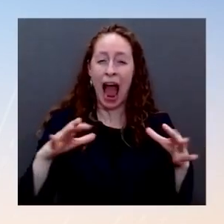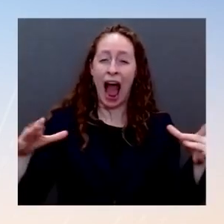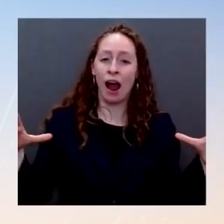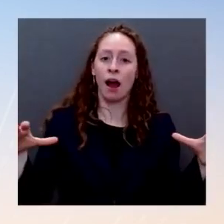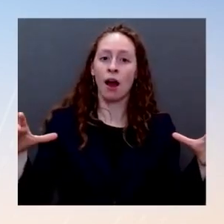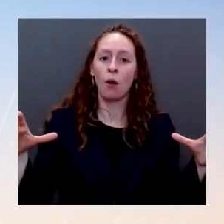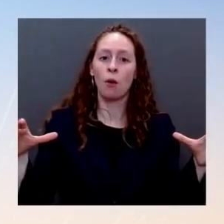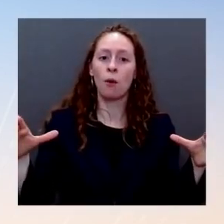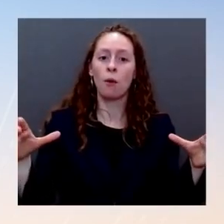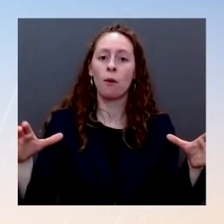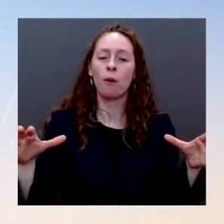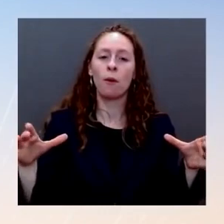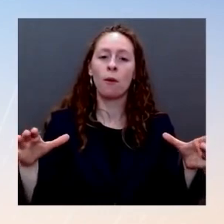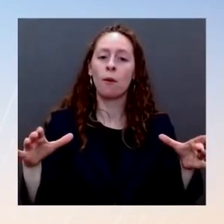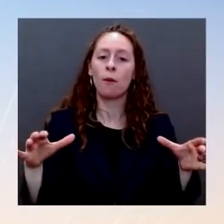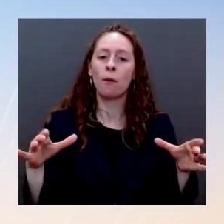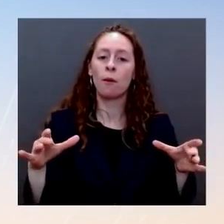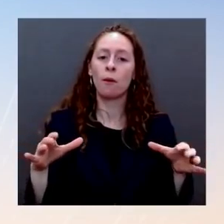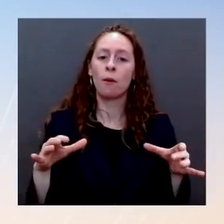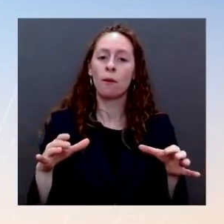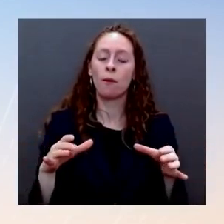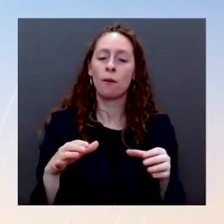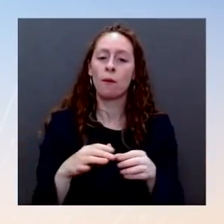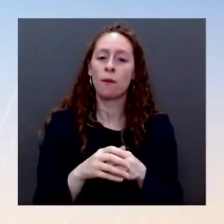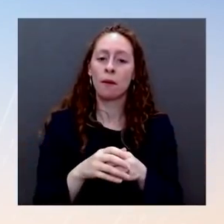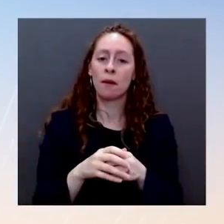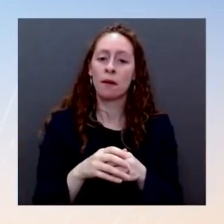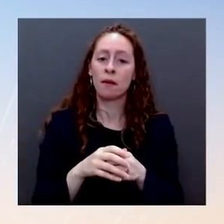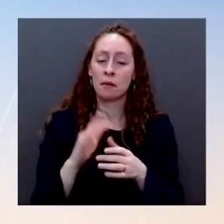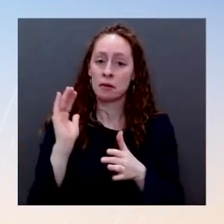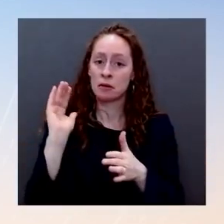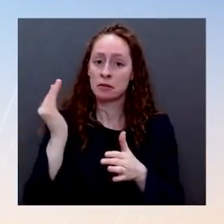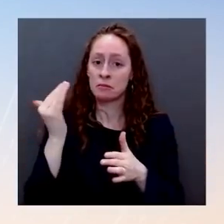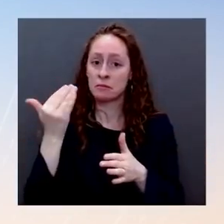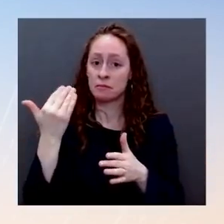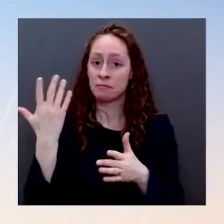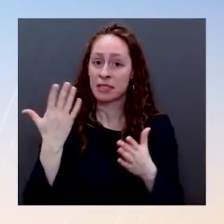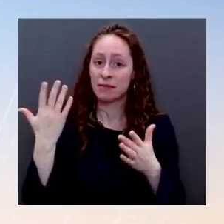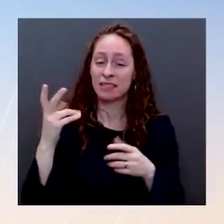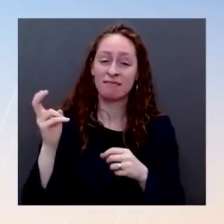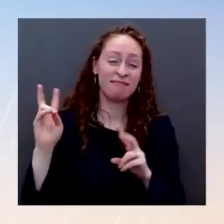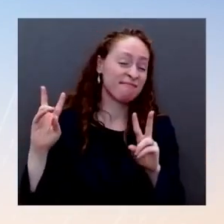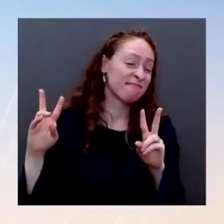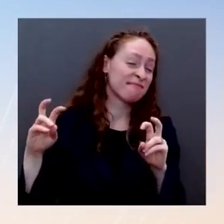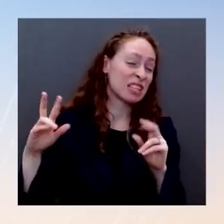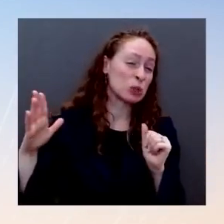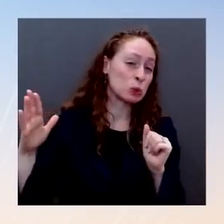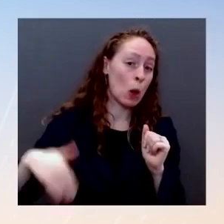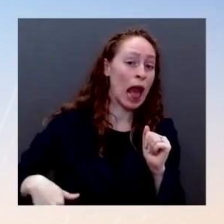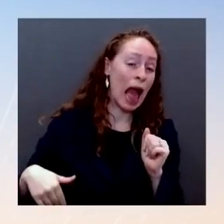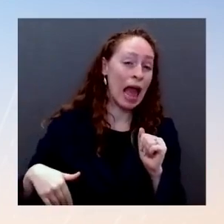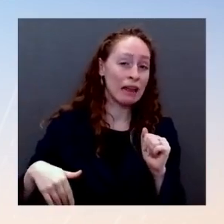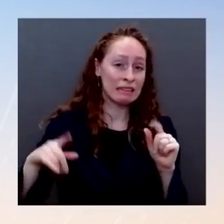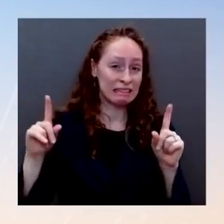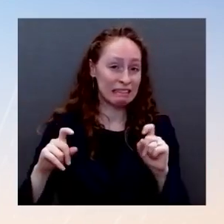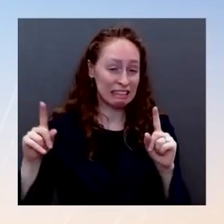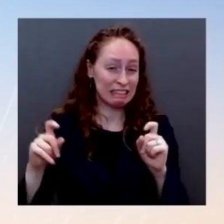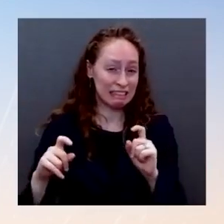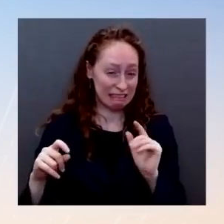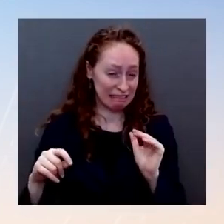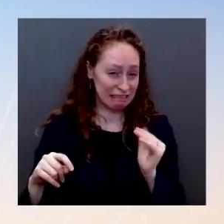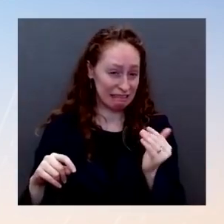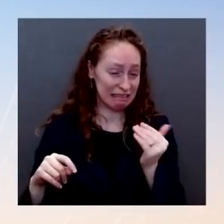there's unprecedented demand. We know that right now for tests. There was in advance of the holidays for understandable reasons. People wanted to see loved